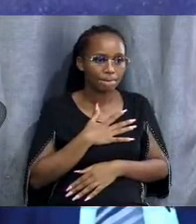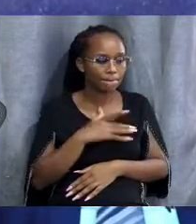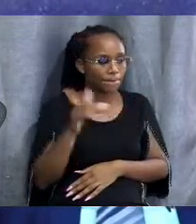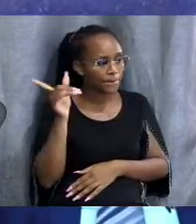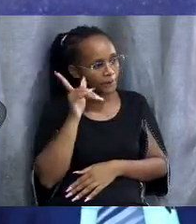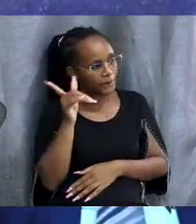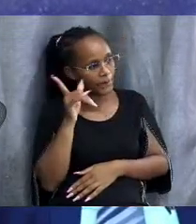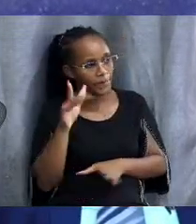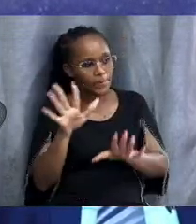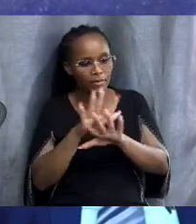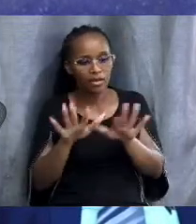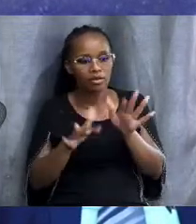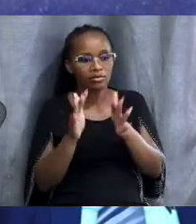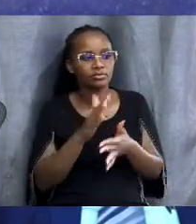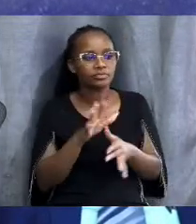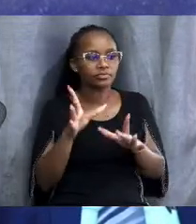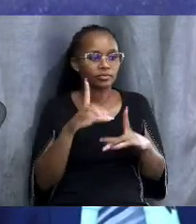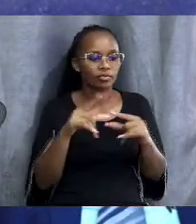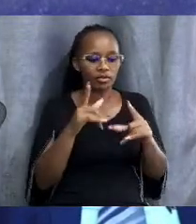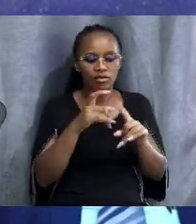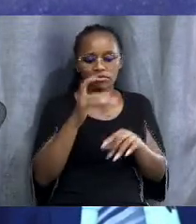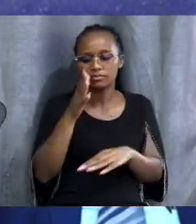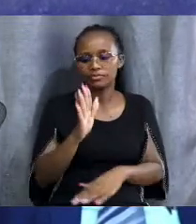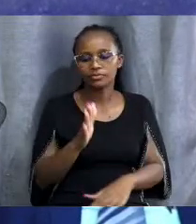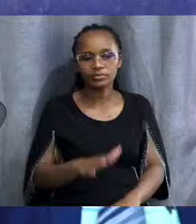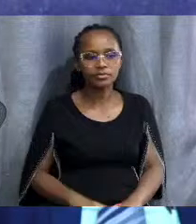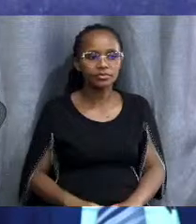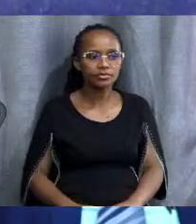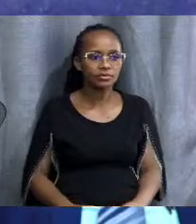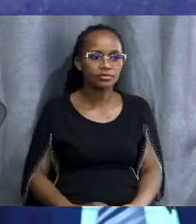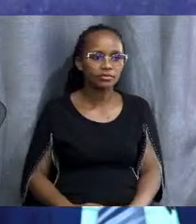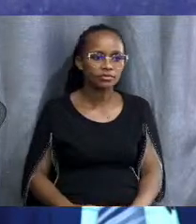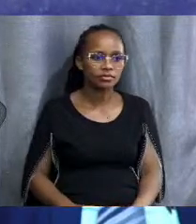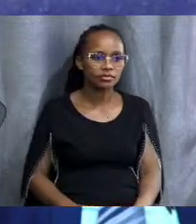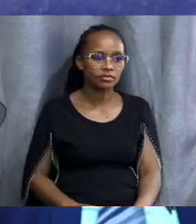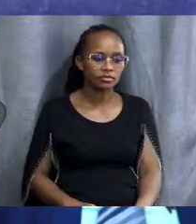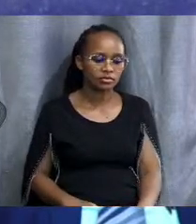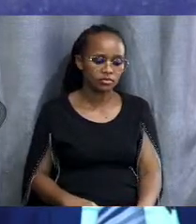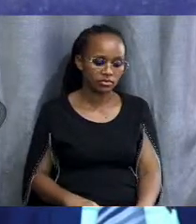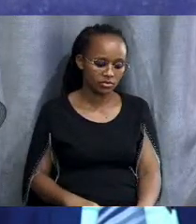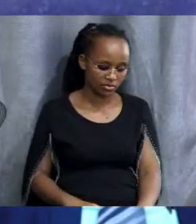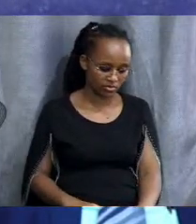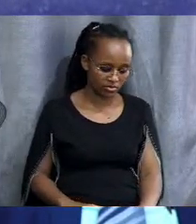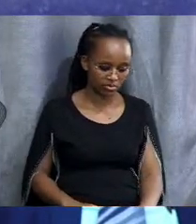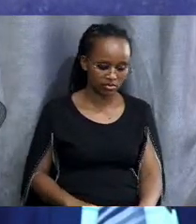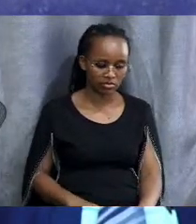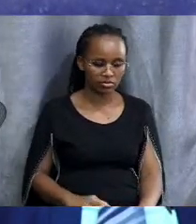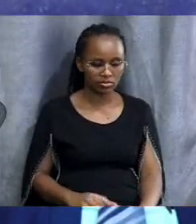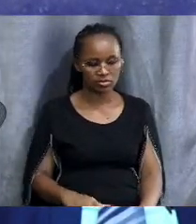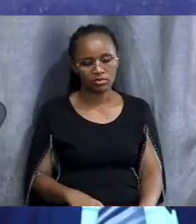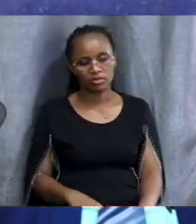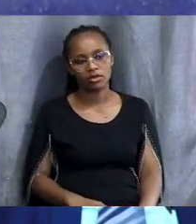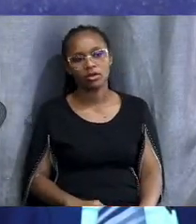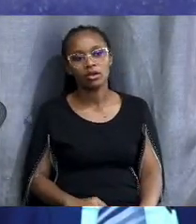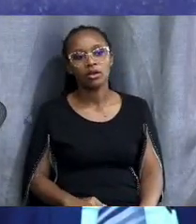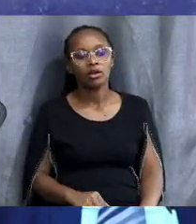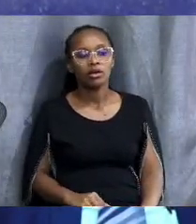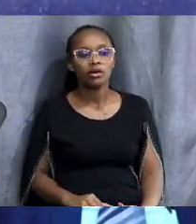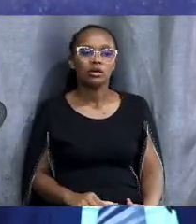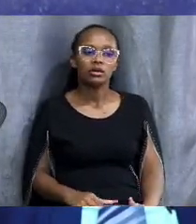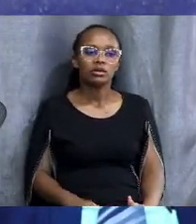listen to every fresh word from God. Listen to every fresh word from